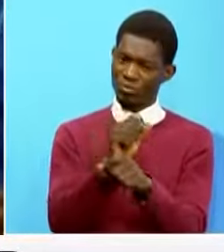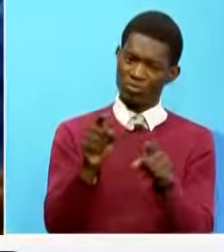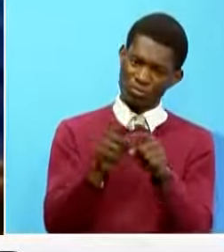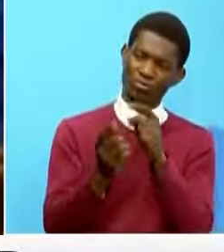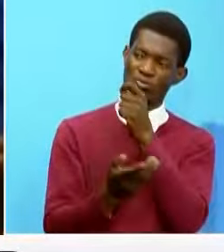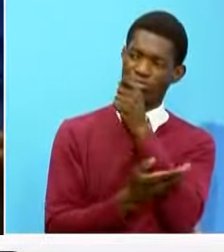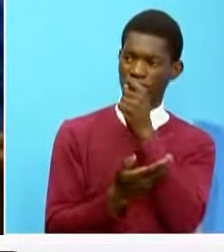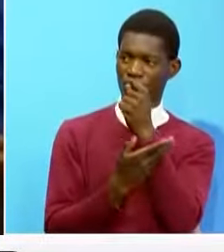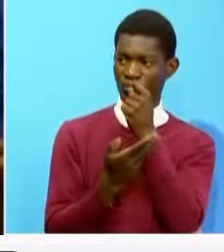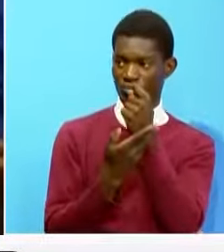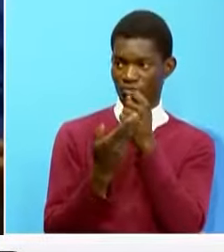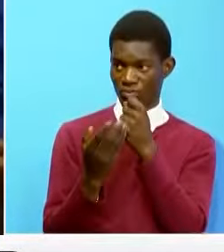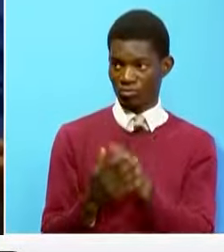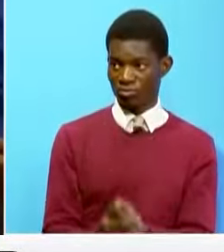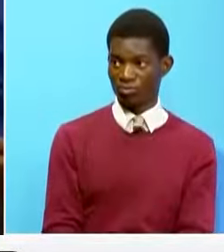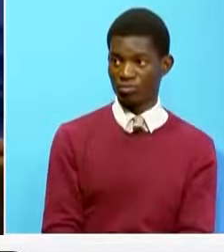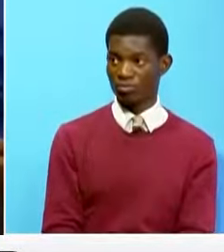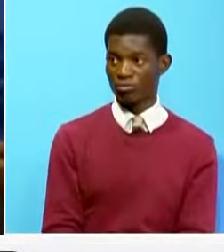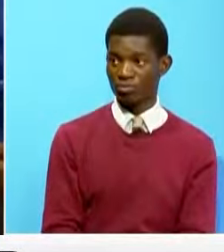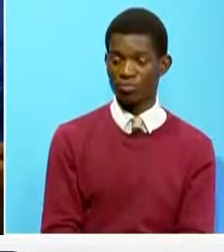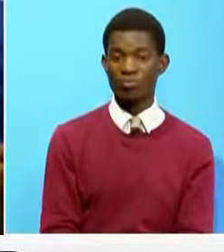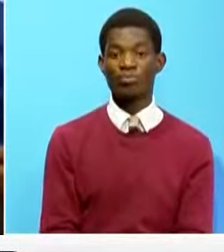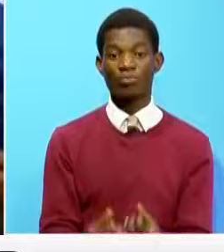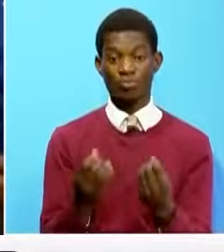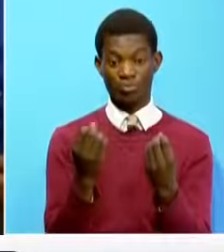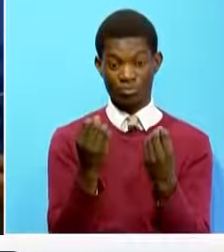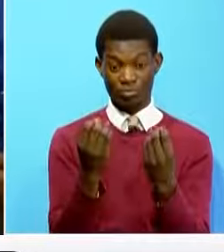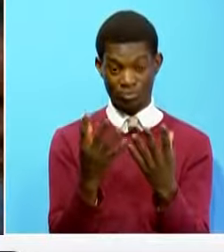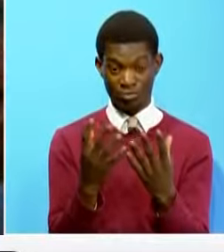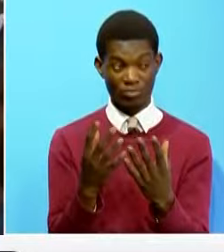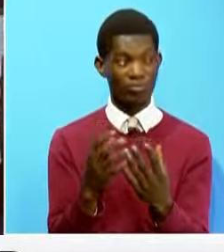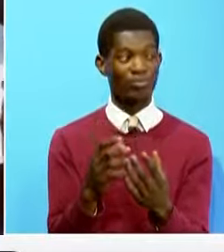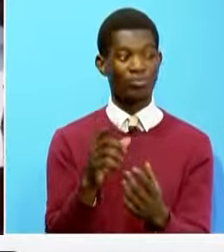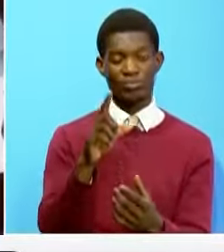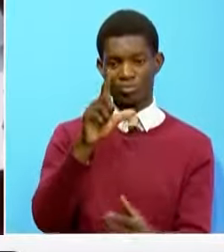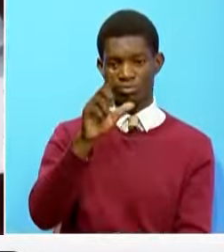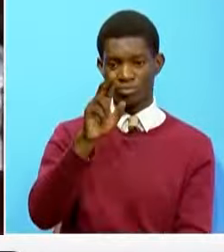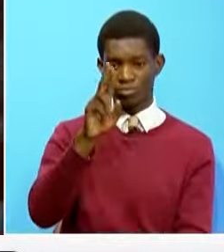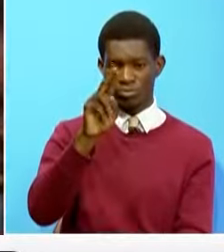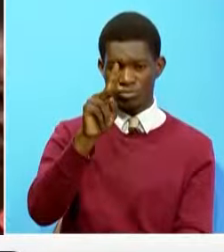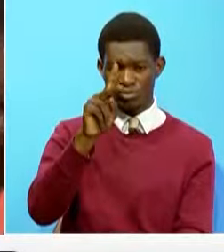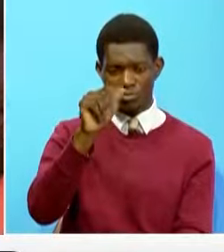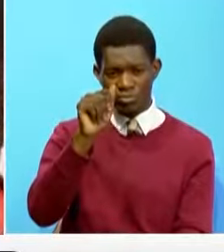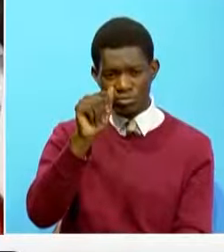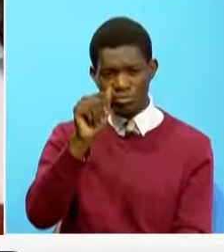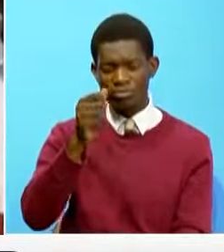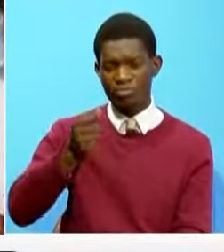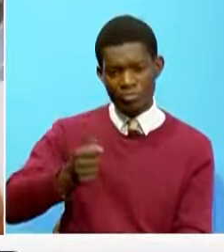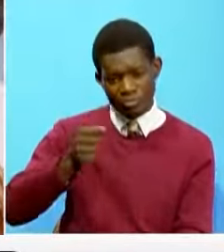The installation ceremony is being attended by several Lunda chiefs. To those